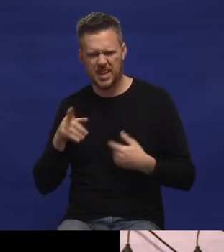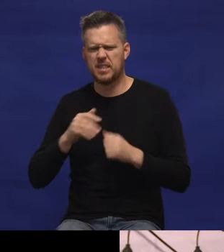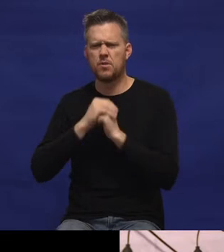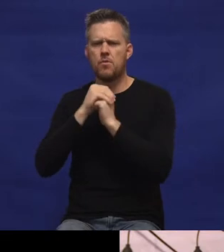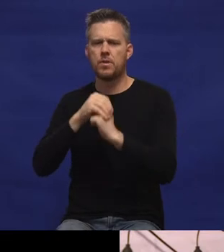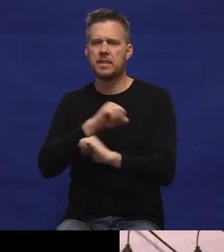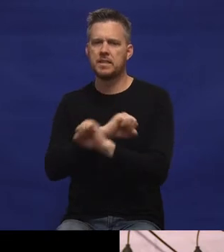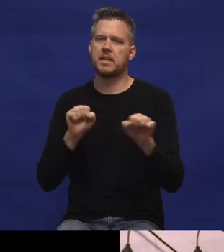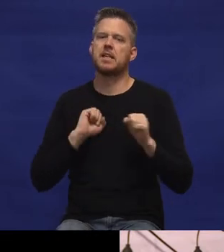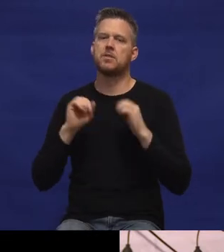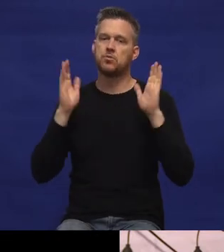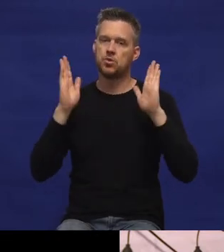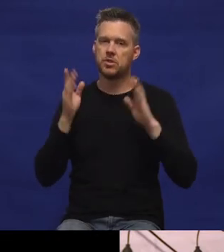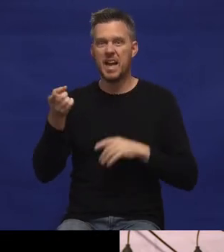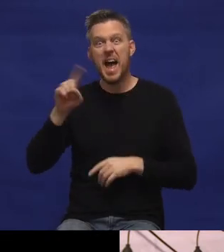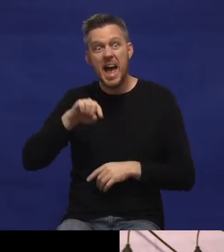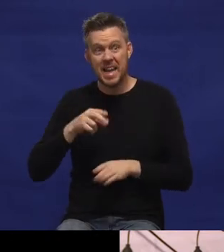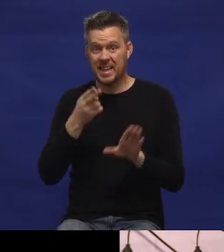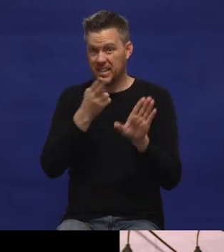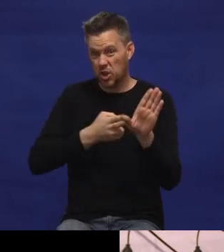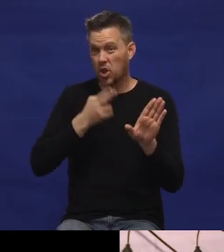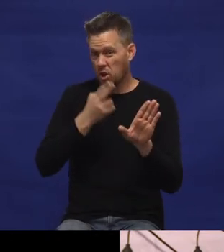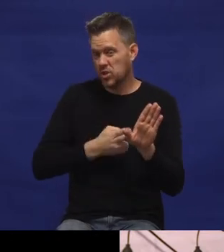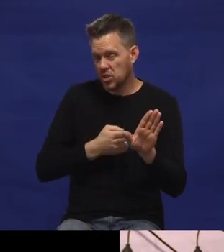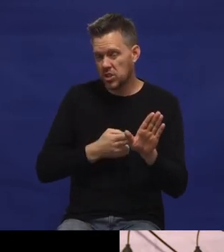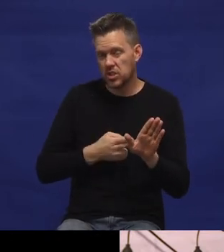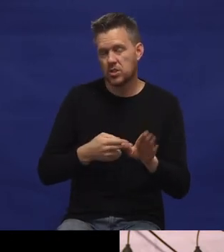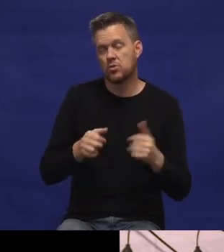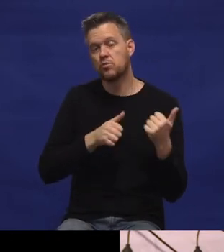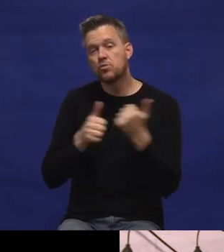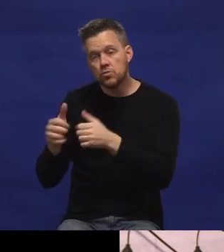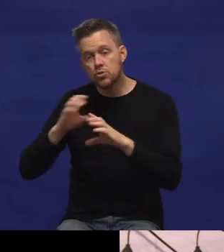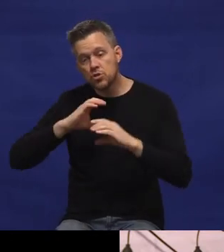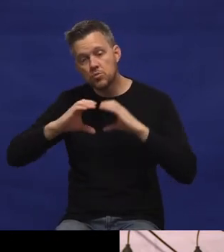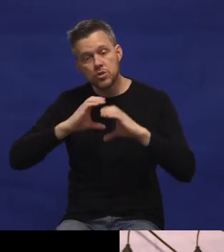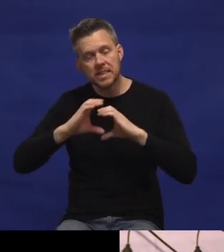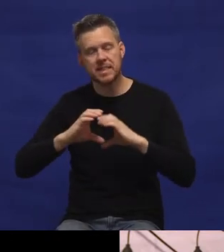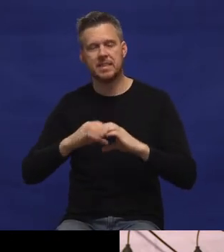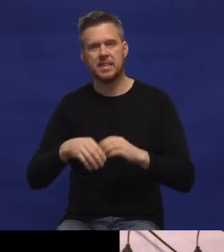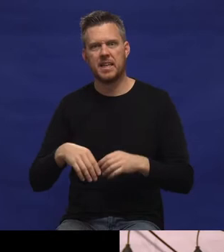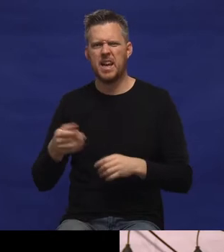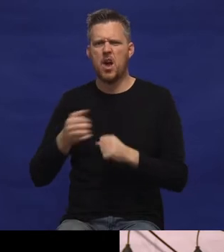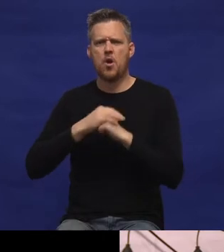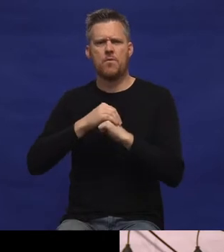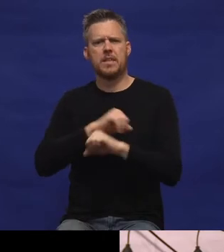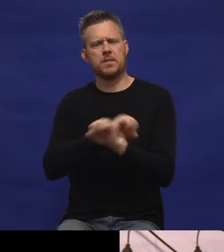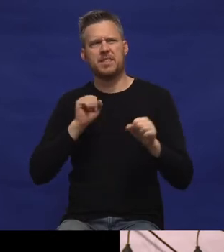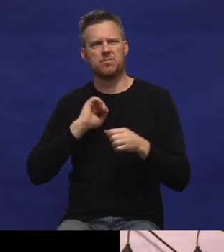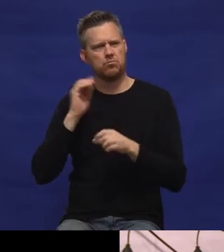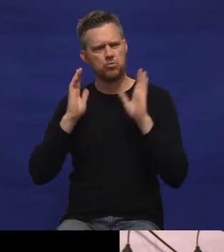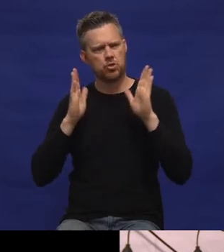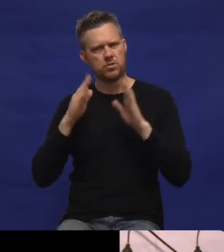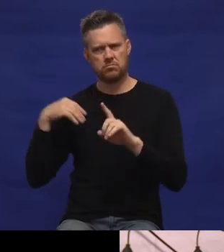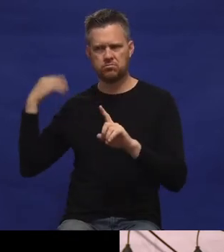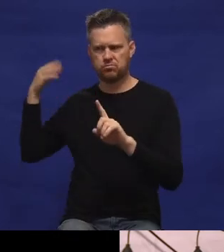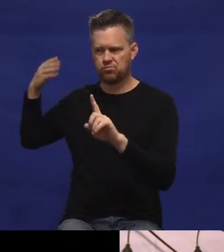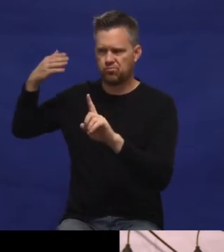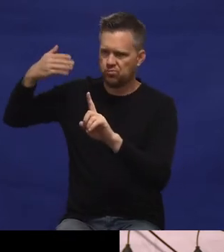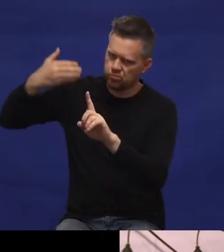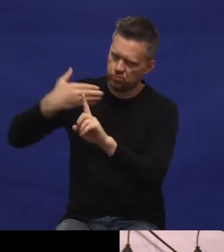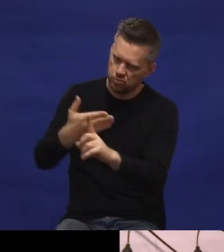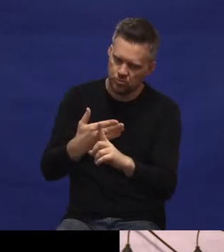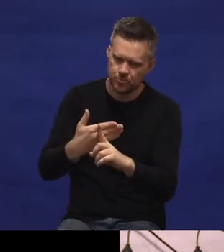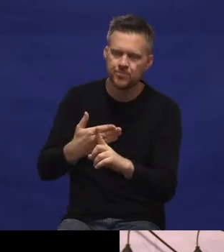communicator, and of course, a clinical psychologist. He's a gift to the body of Christ. He's been a friend of Imaginations Church for many,